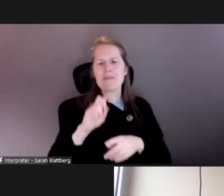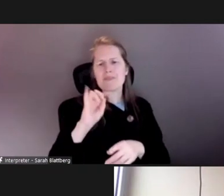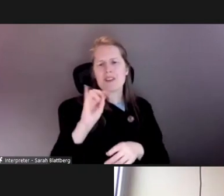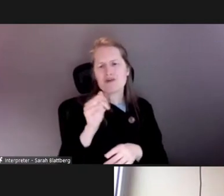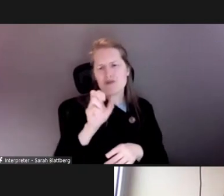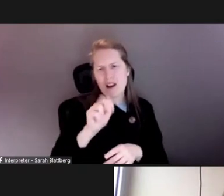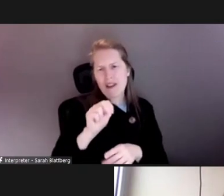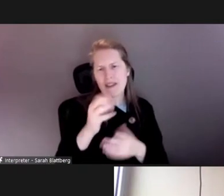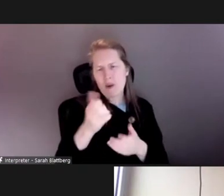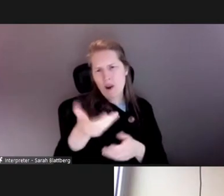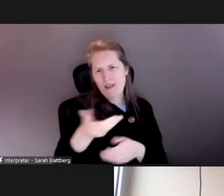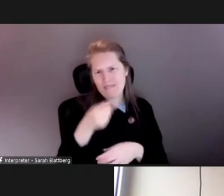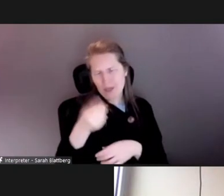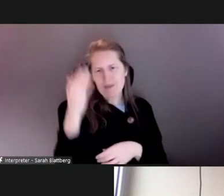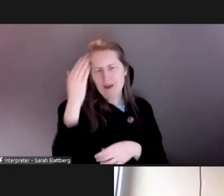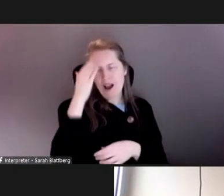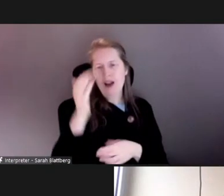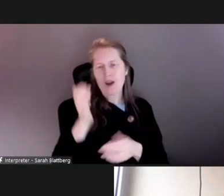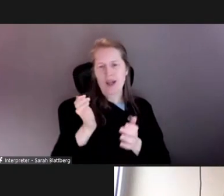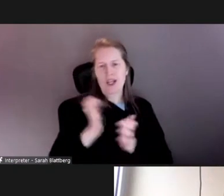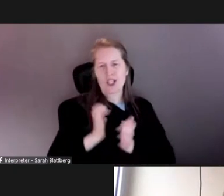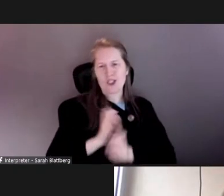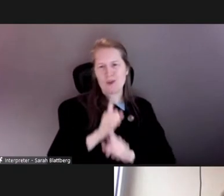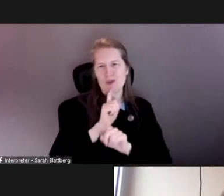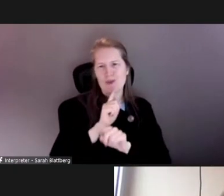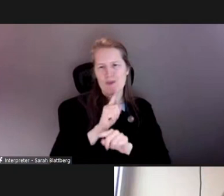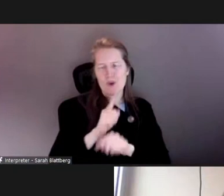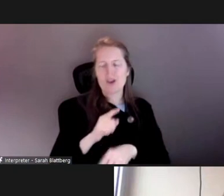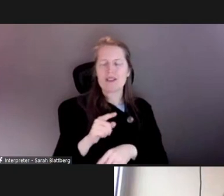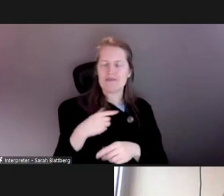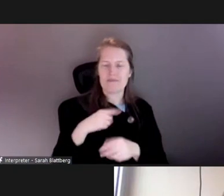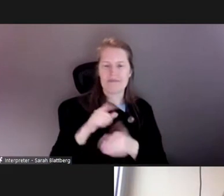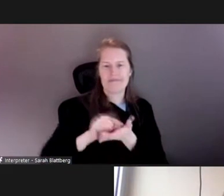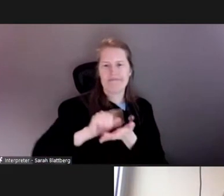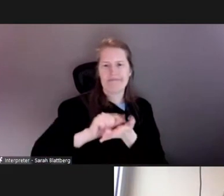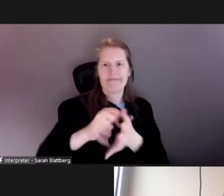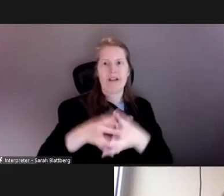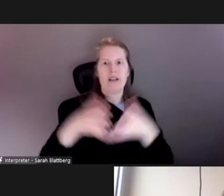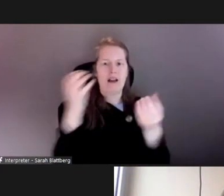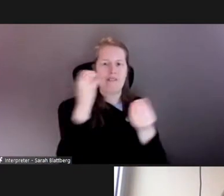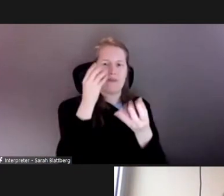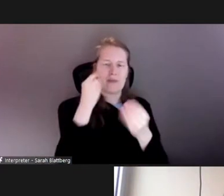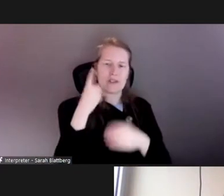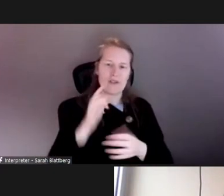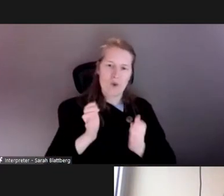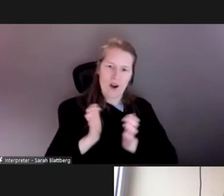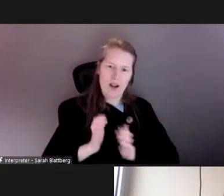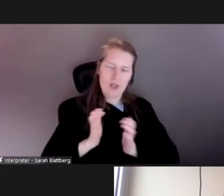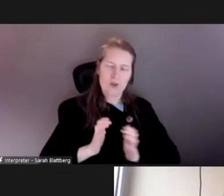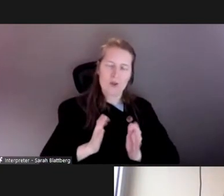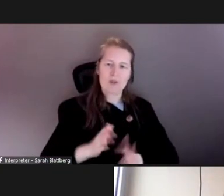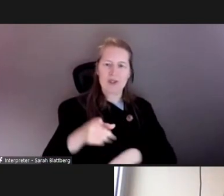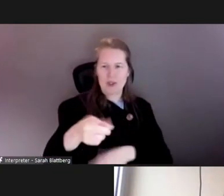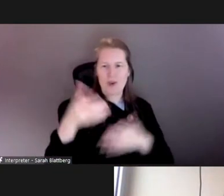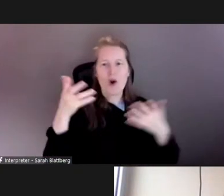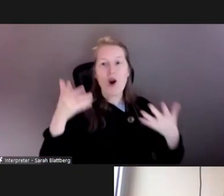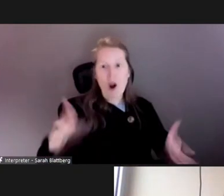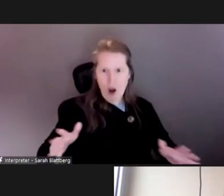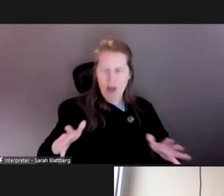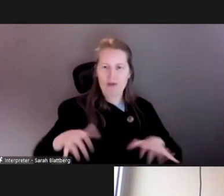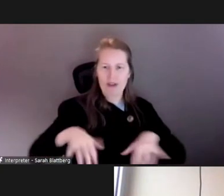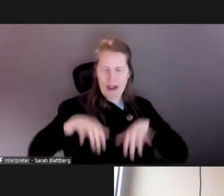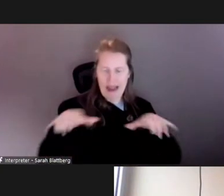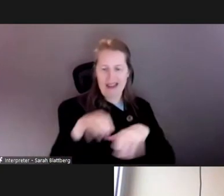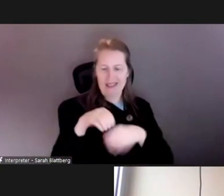here. I know Consumer Reports, puts a lot of information out there for consumers. I know that this is a place where you guys are already currently